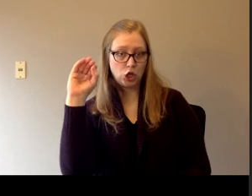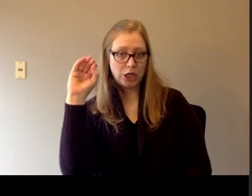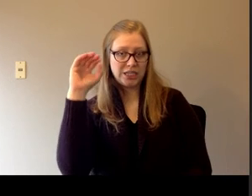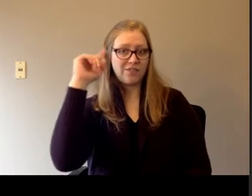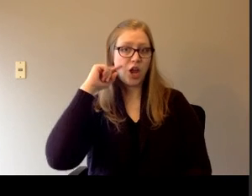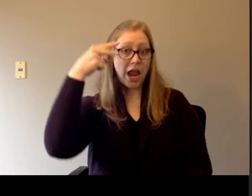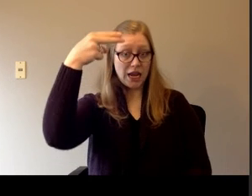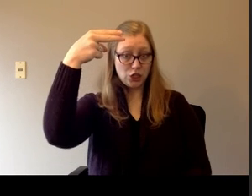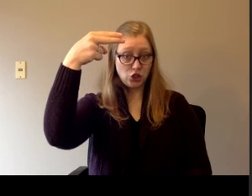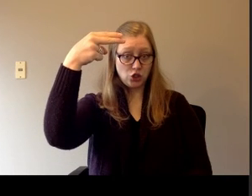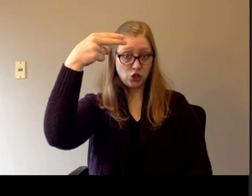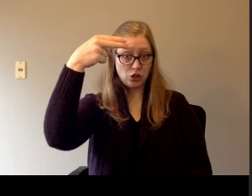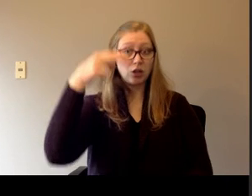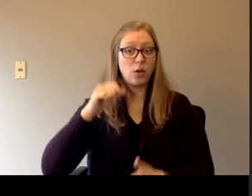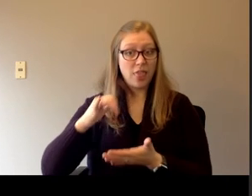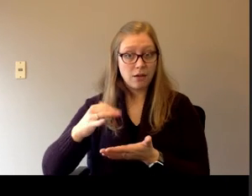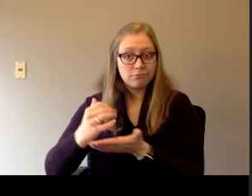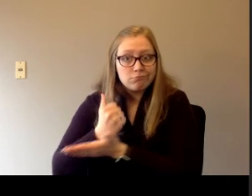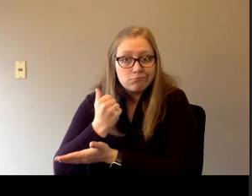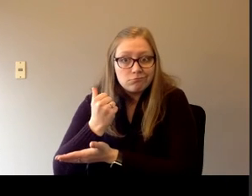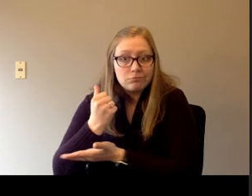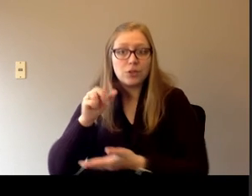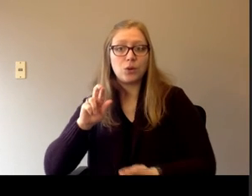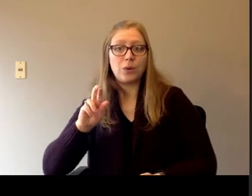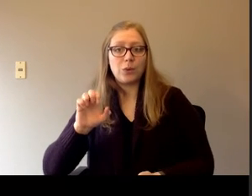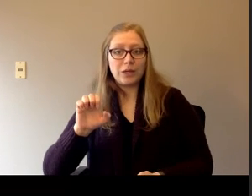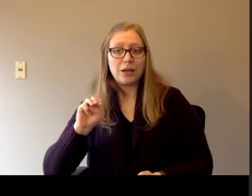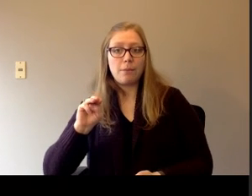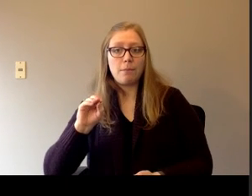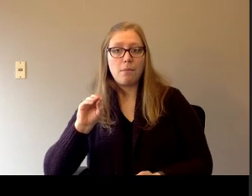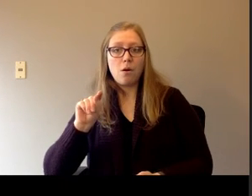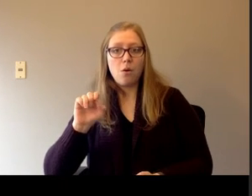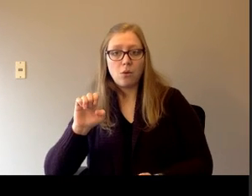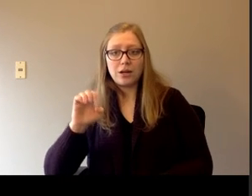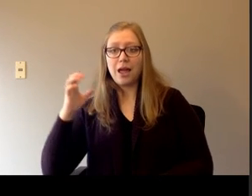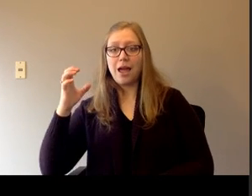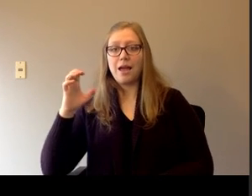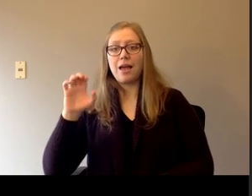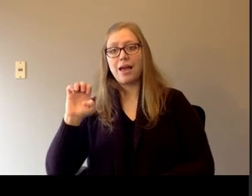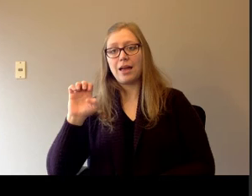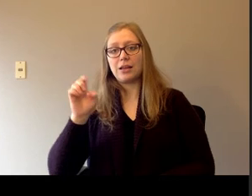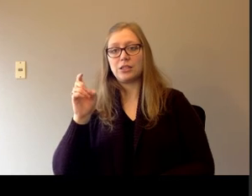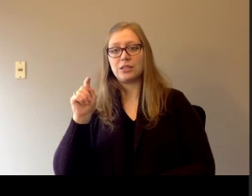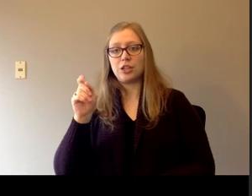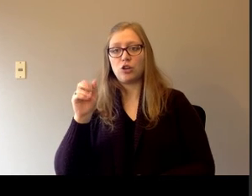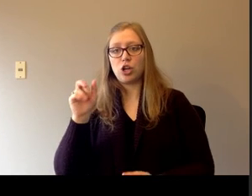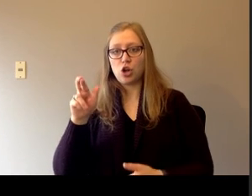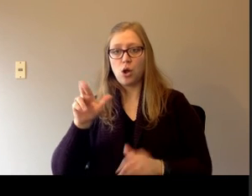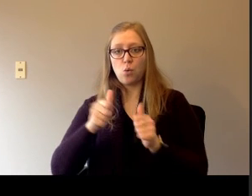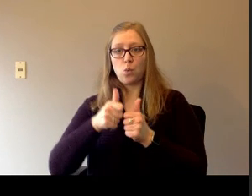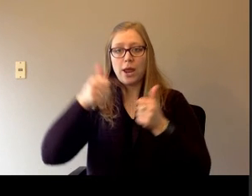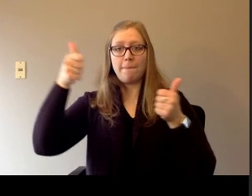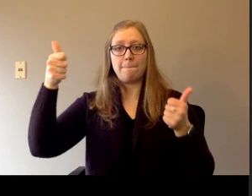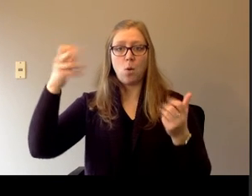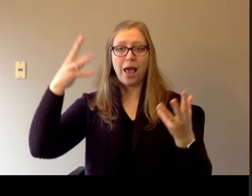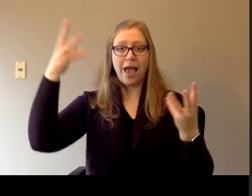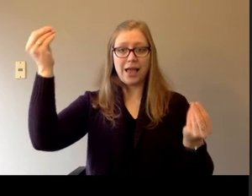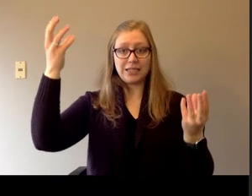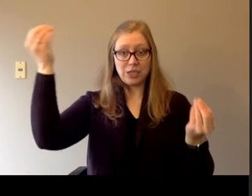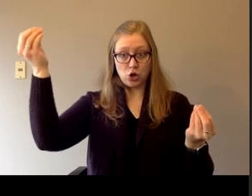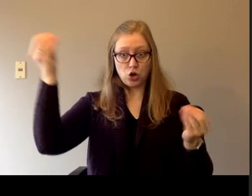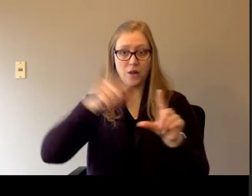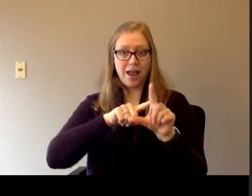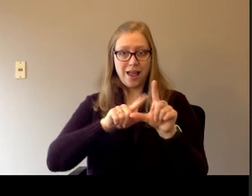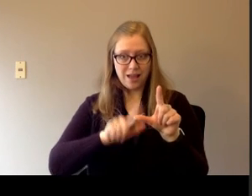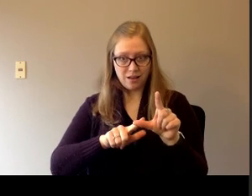that remote exterior angle puzzle theorem to solve this problem. All right. The last